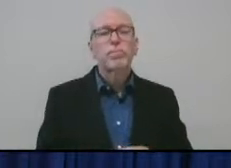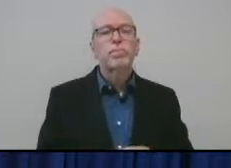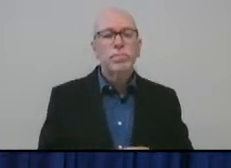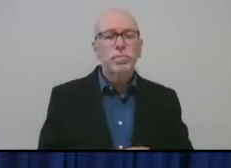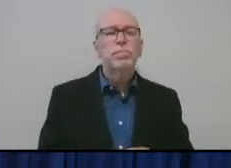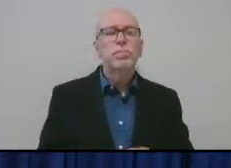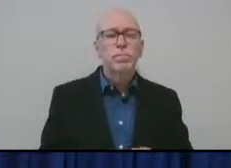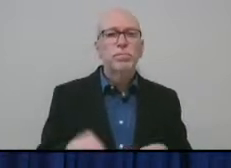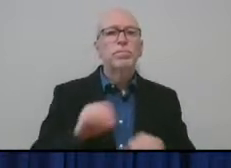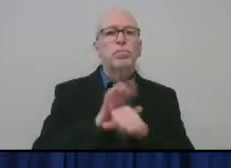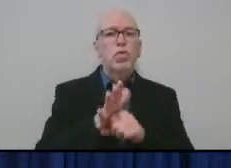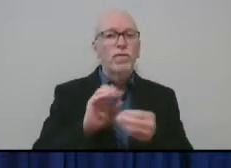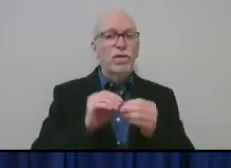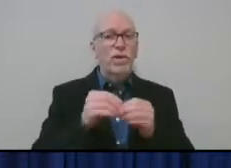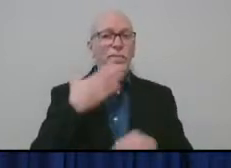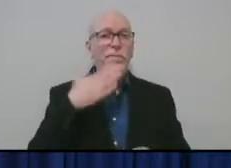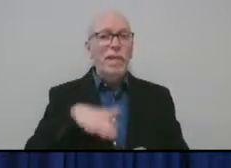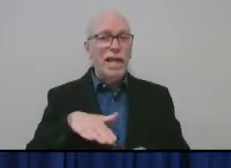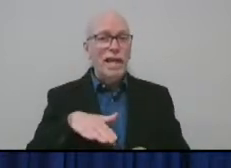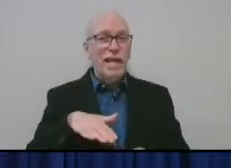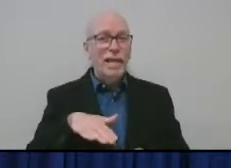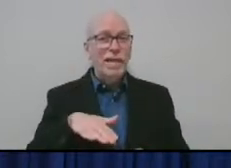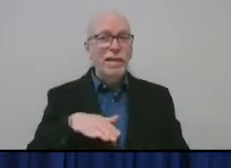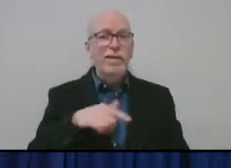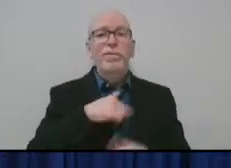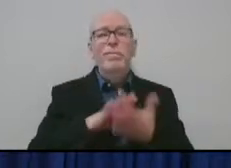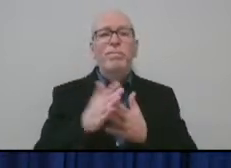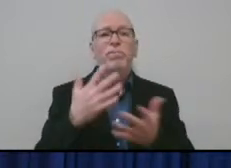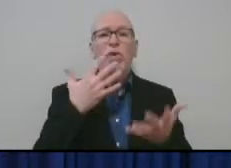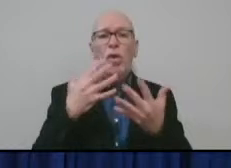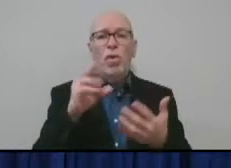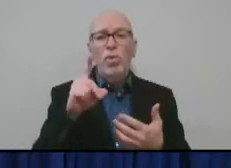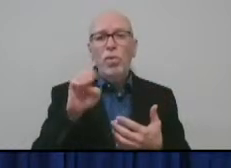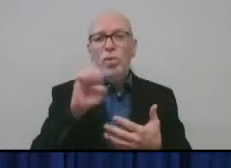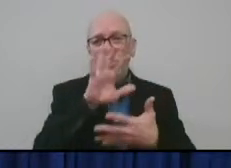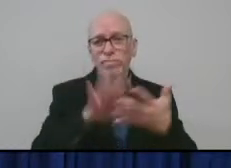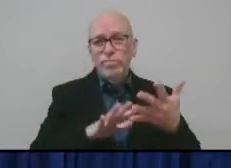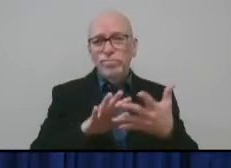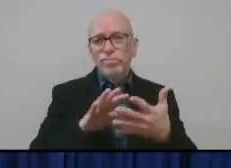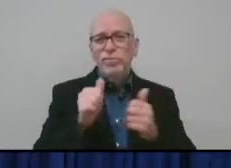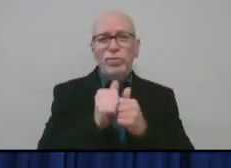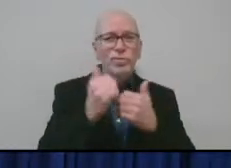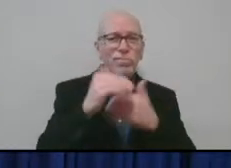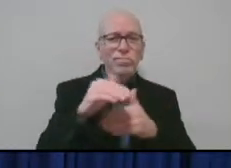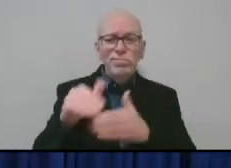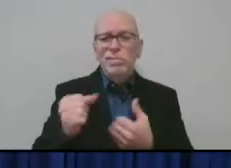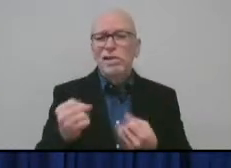COVID numbers were bad. We went to these strict color-coded county-based